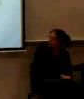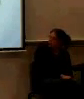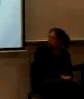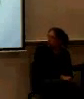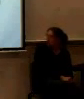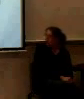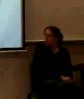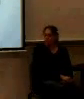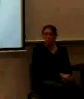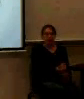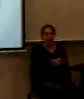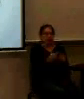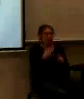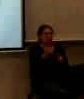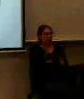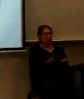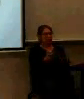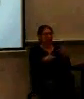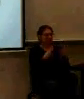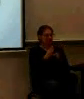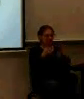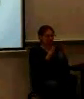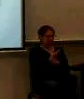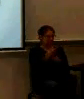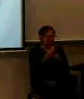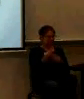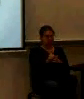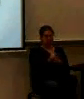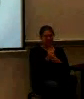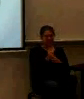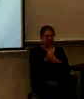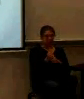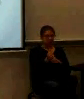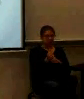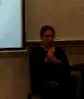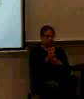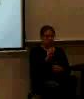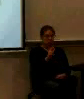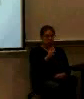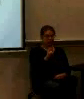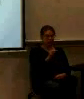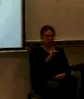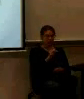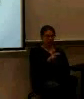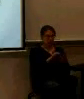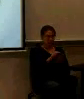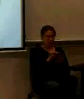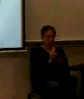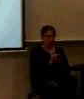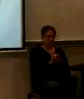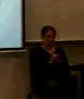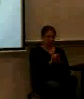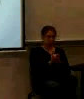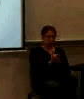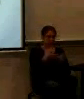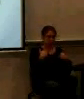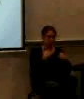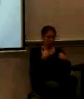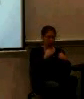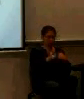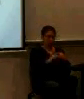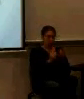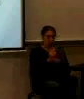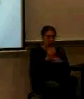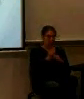And then there's all kinds of complex things. Essentially any organic compound that animals or